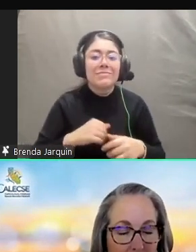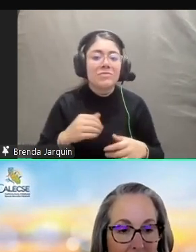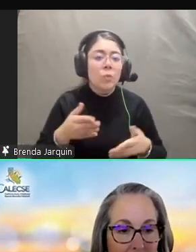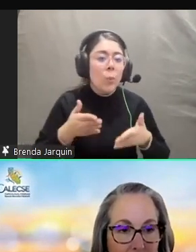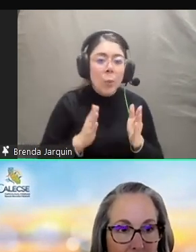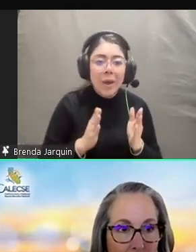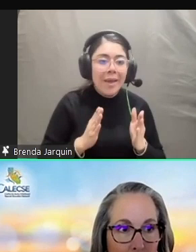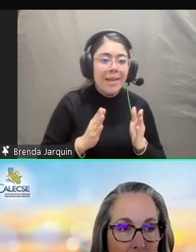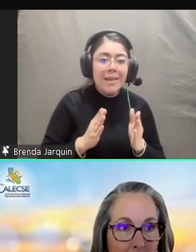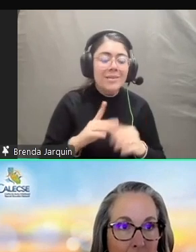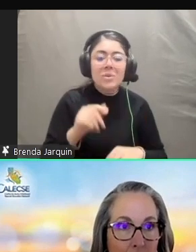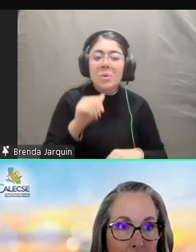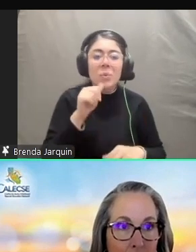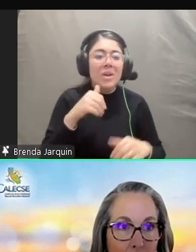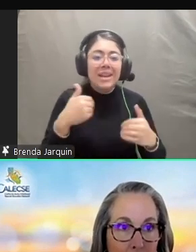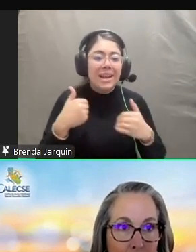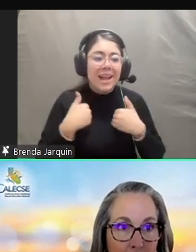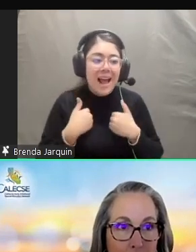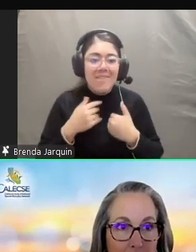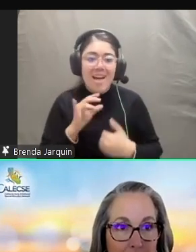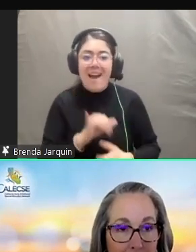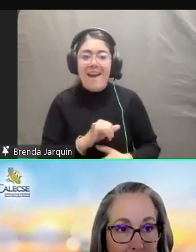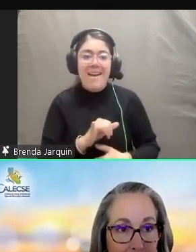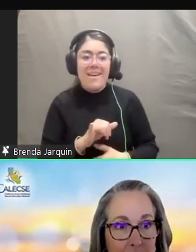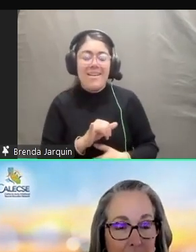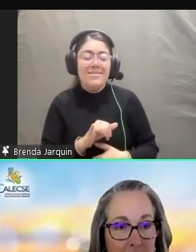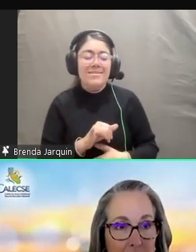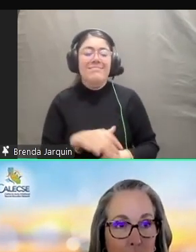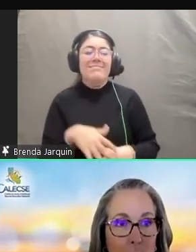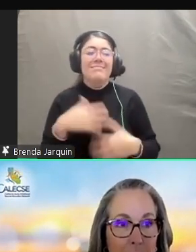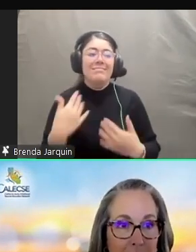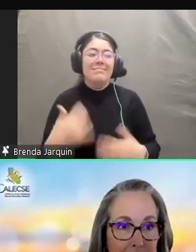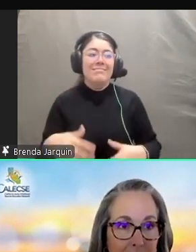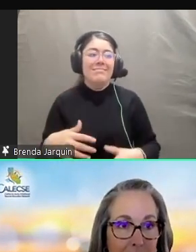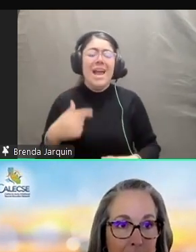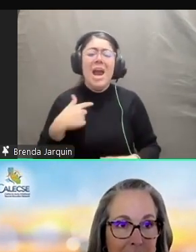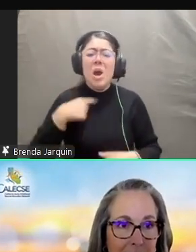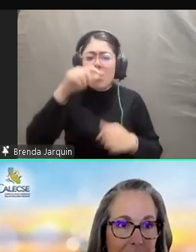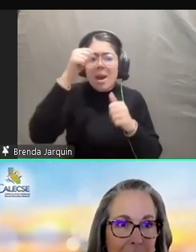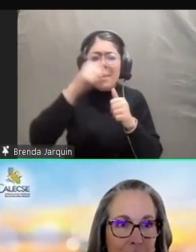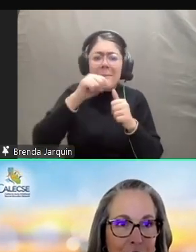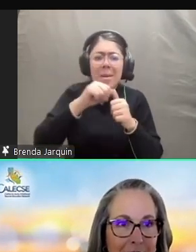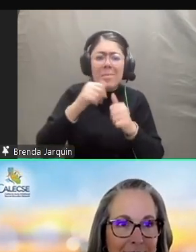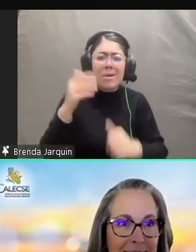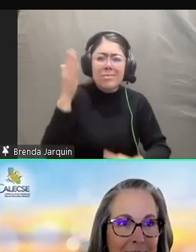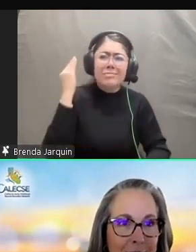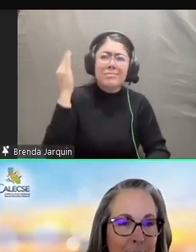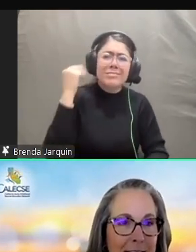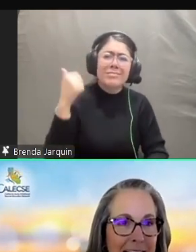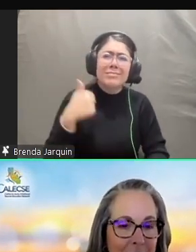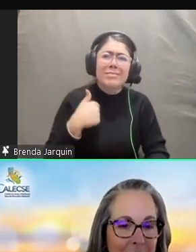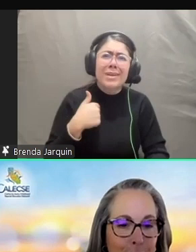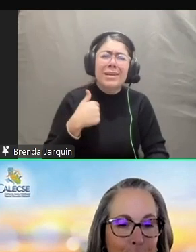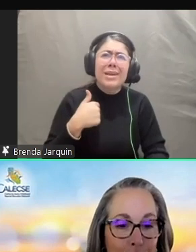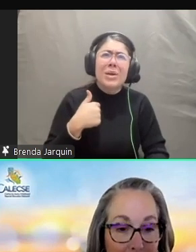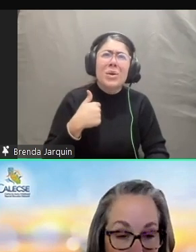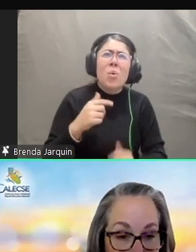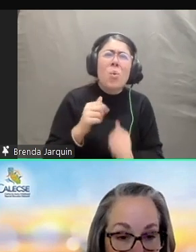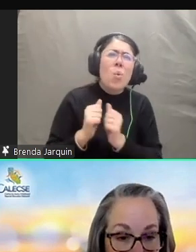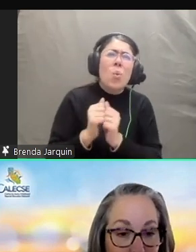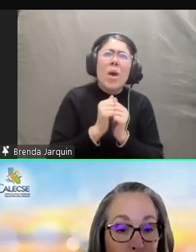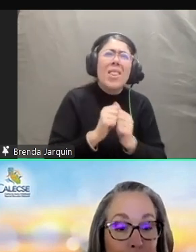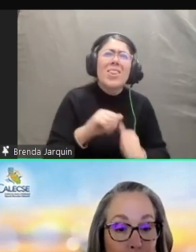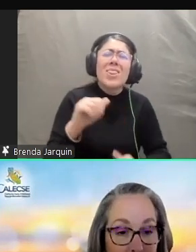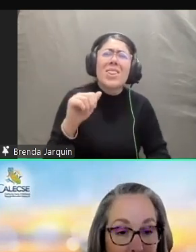flow chart. And so it was a process. I think it took us, with that 10-month signature, I think 3.5 or